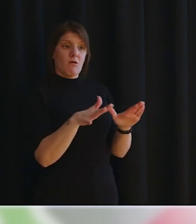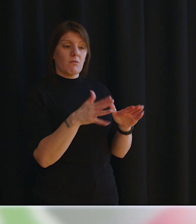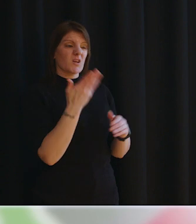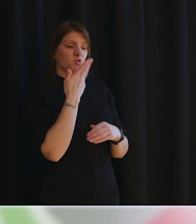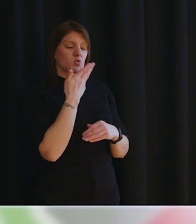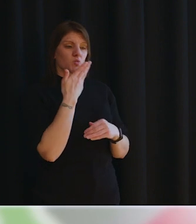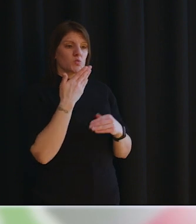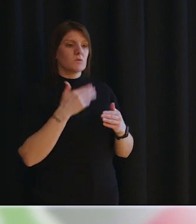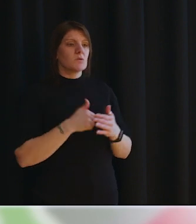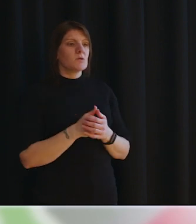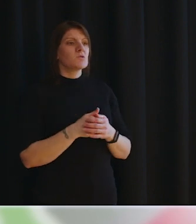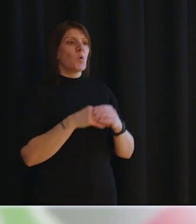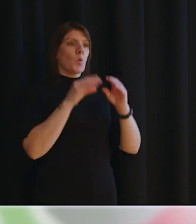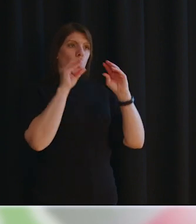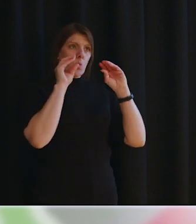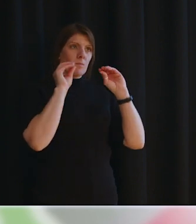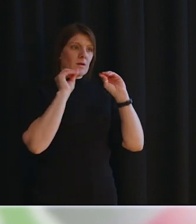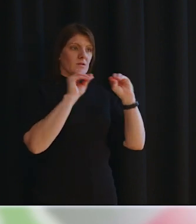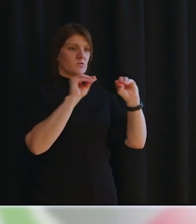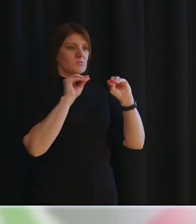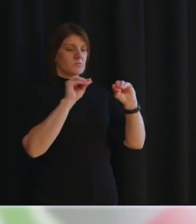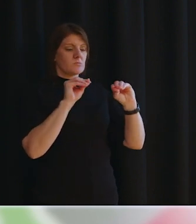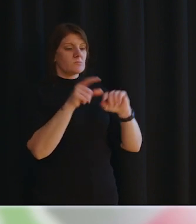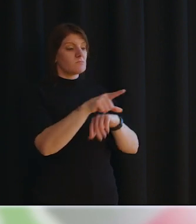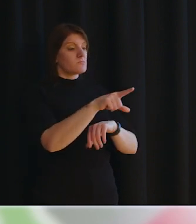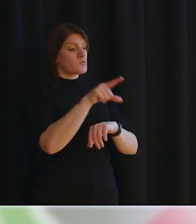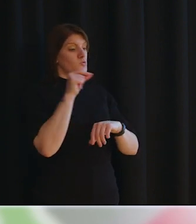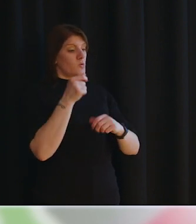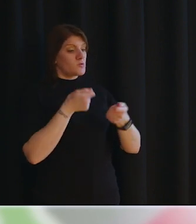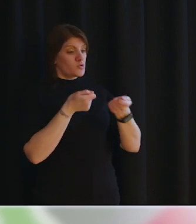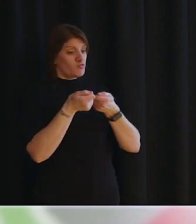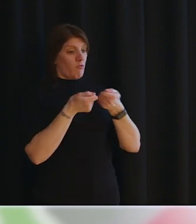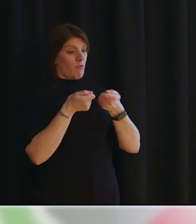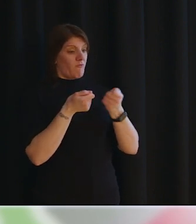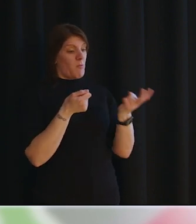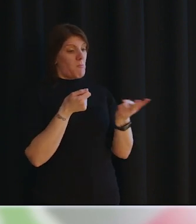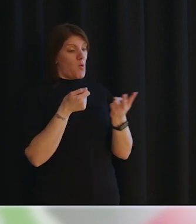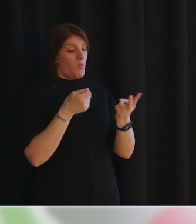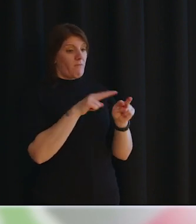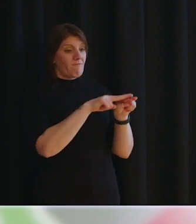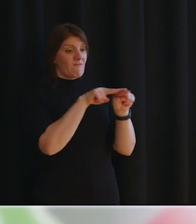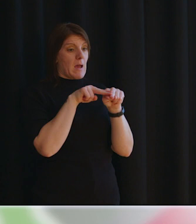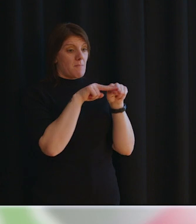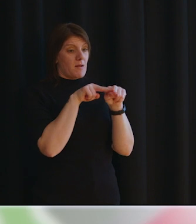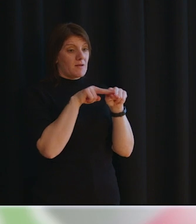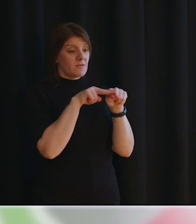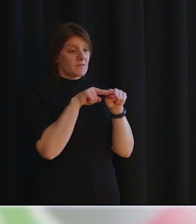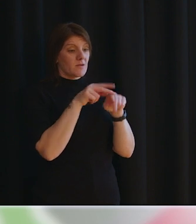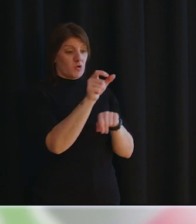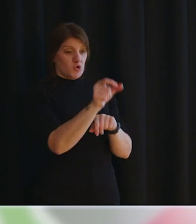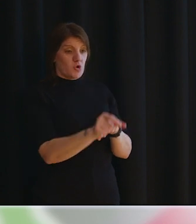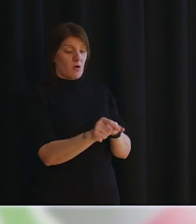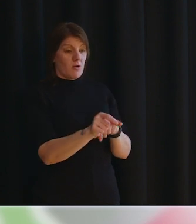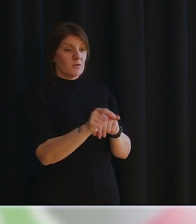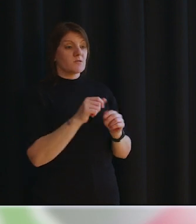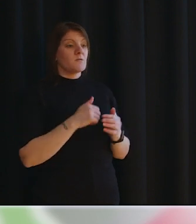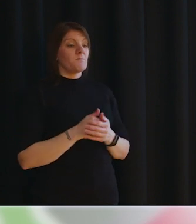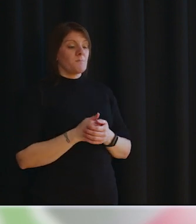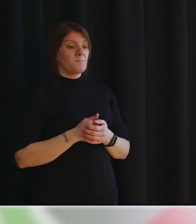early identification, choice and control for both the individual, the families, the professionals around that